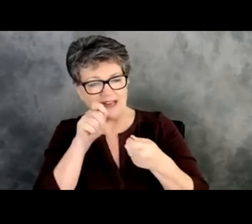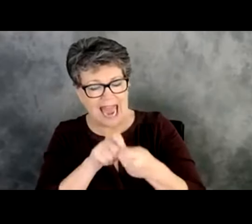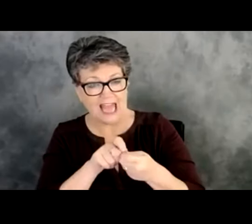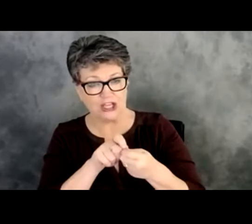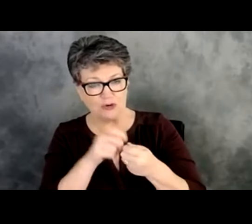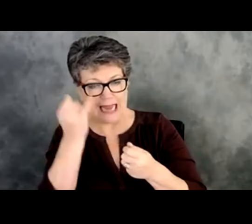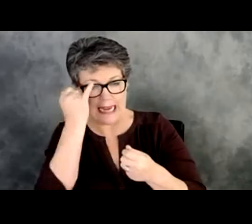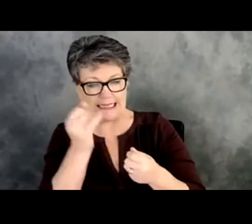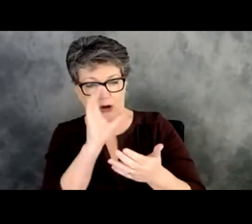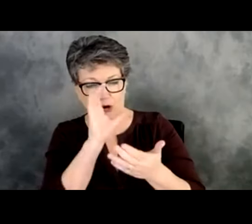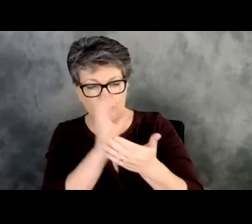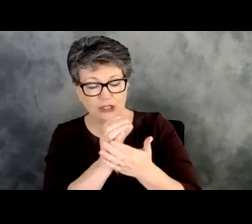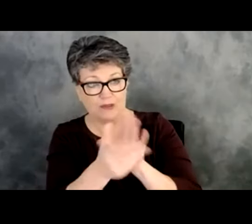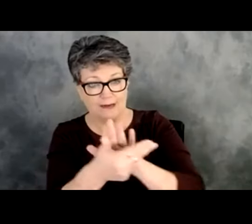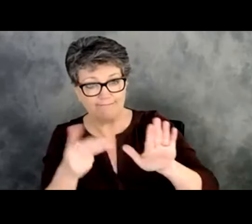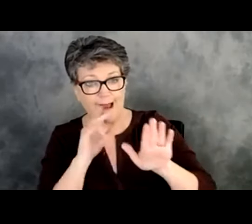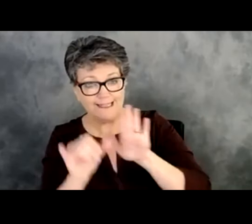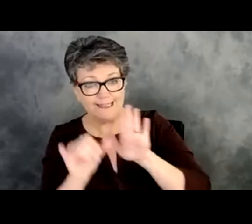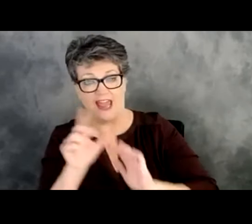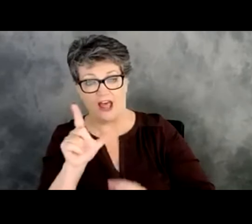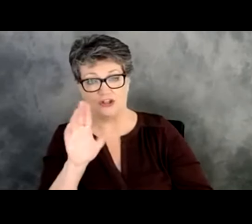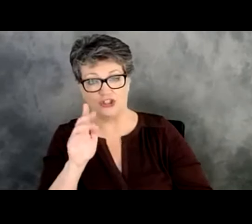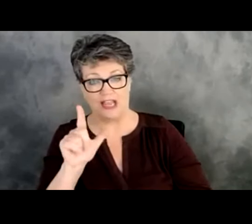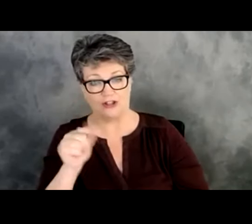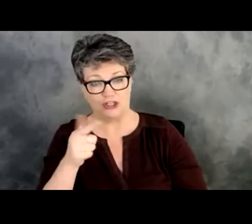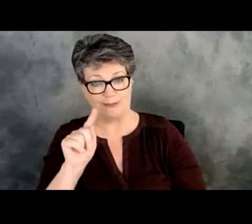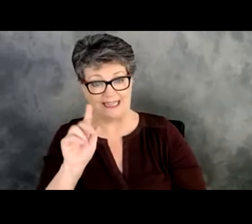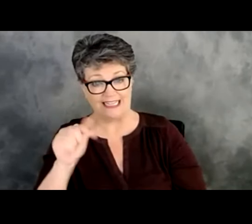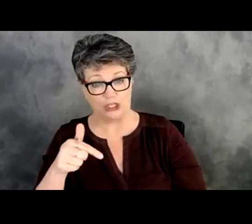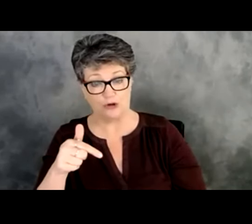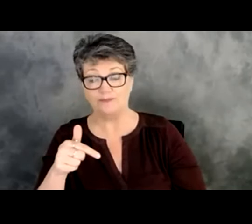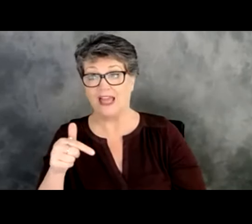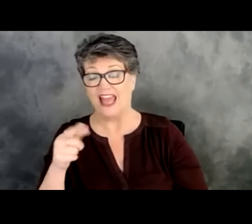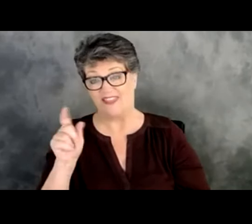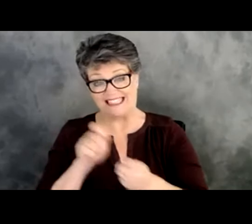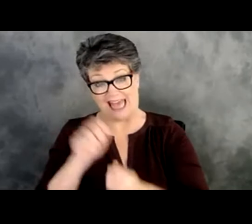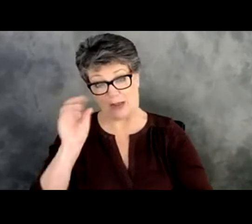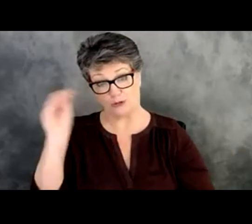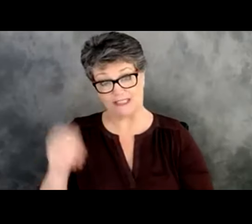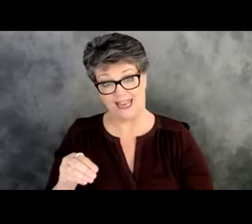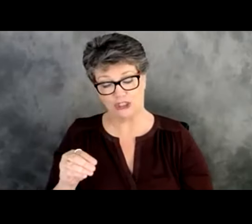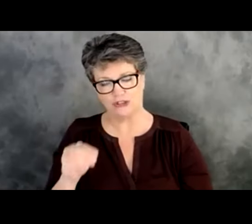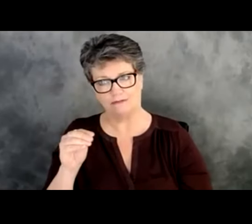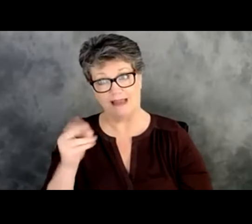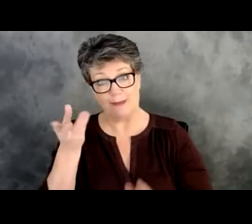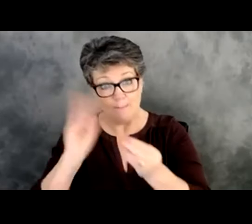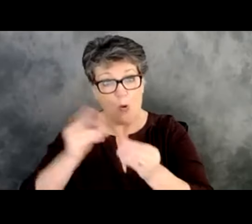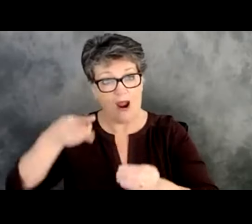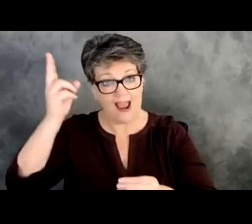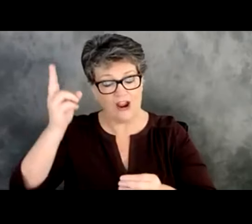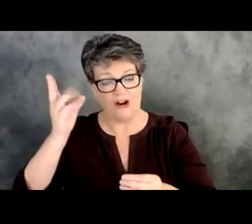as LGBTQ. The actual percentage of LGBTQ Californians may be much higher than